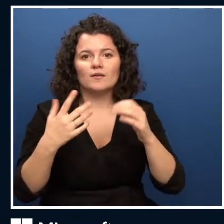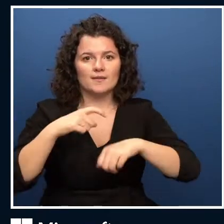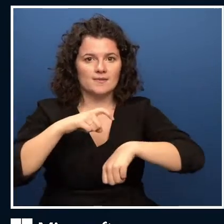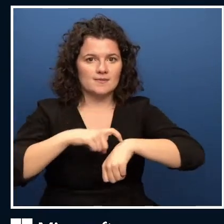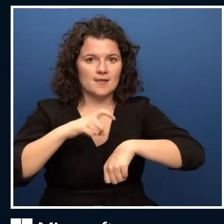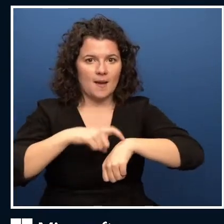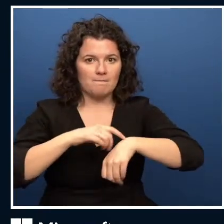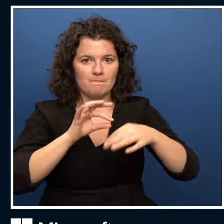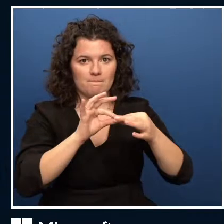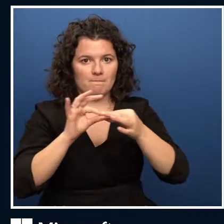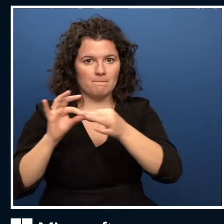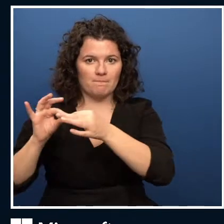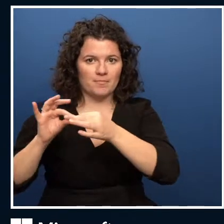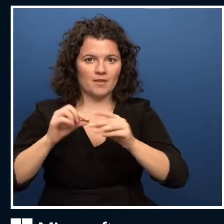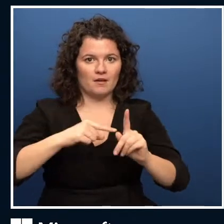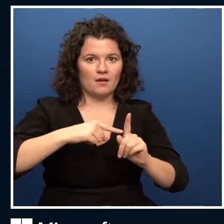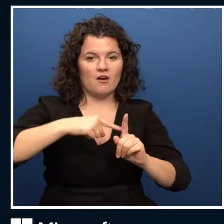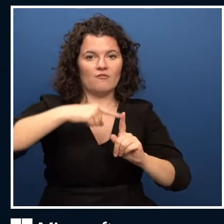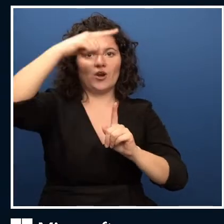for the frequency domain.